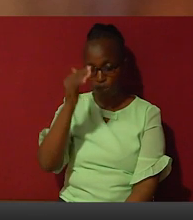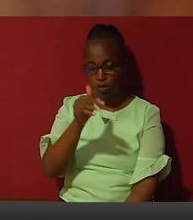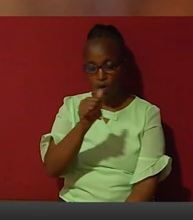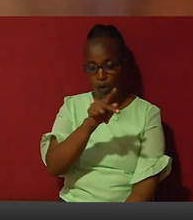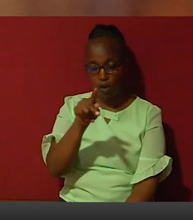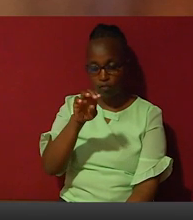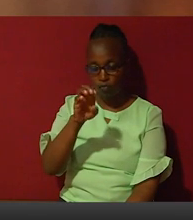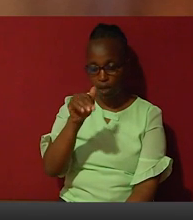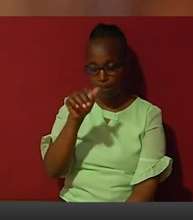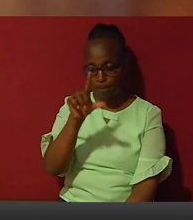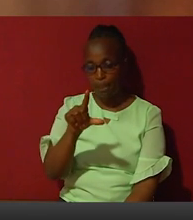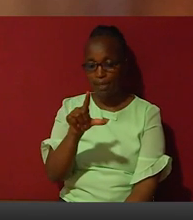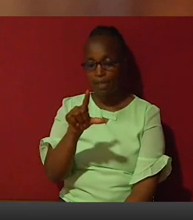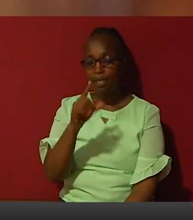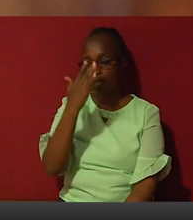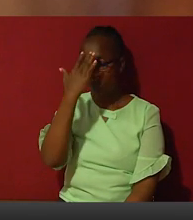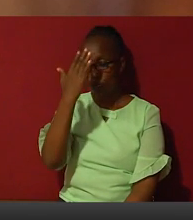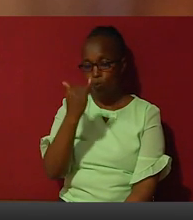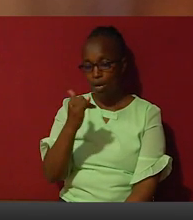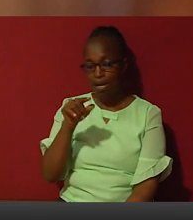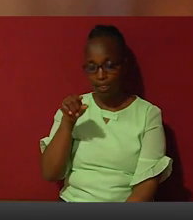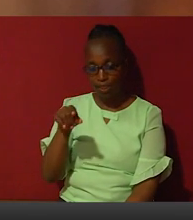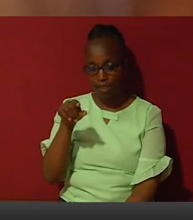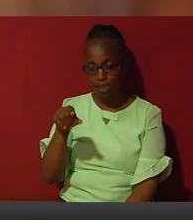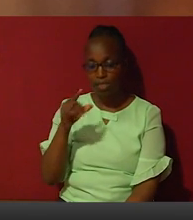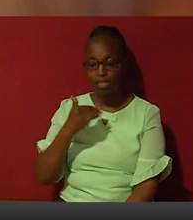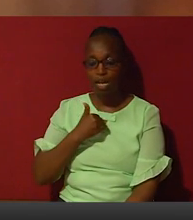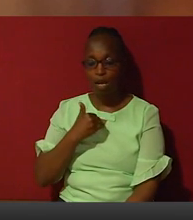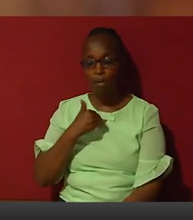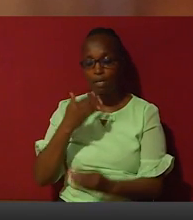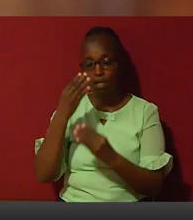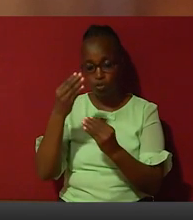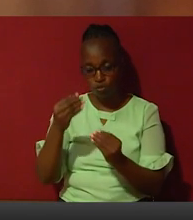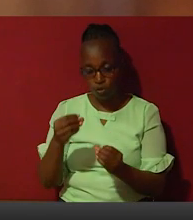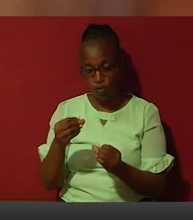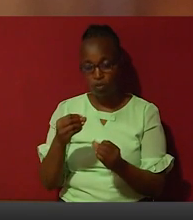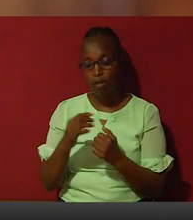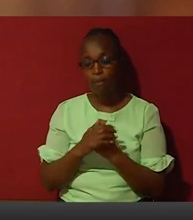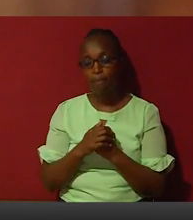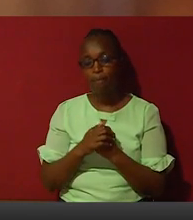any issue on this finance bill, because that had been resolved jointly by the speakers of the two houses.